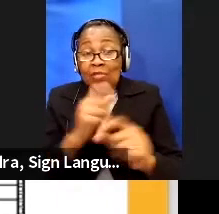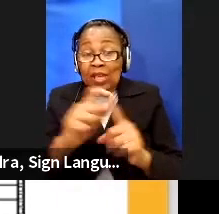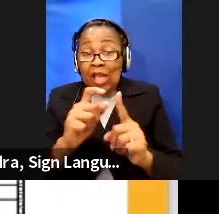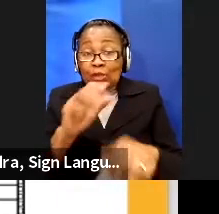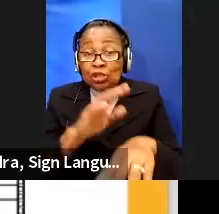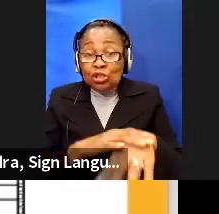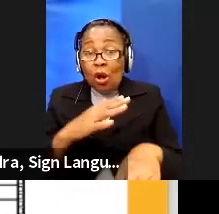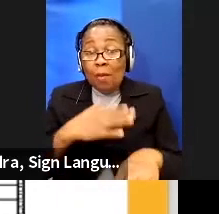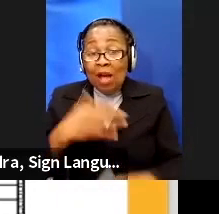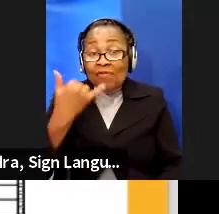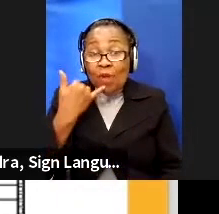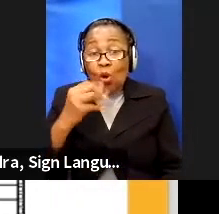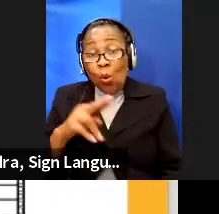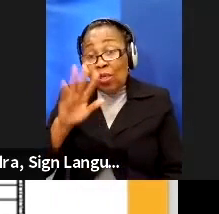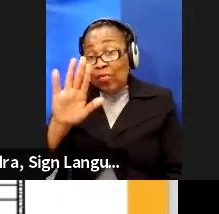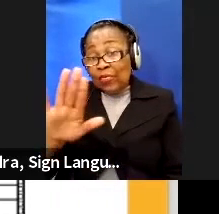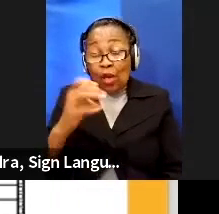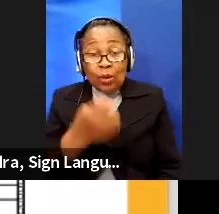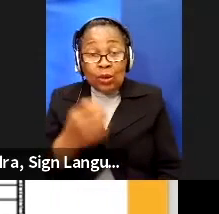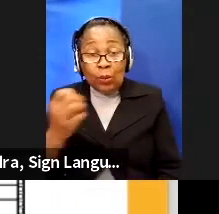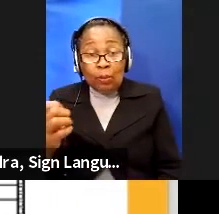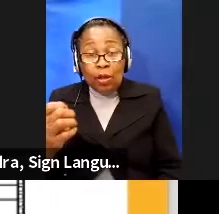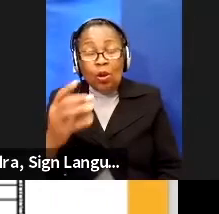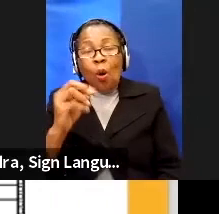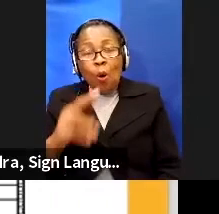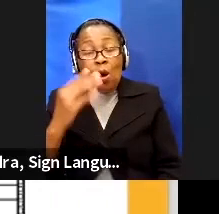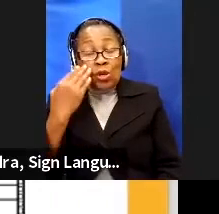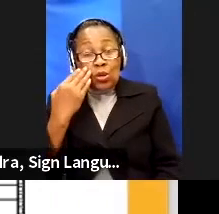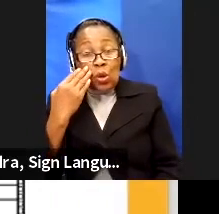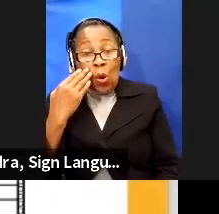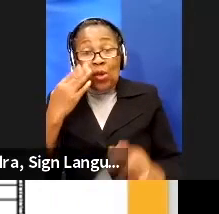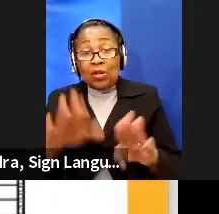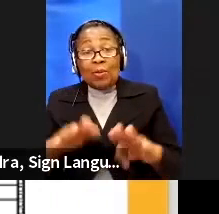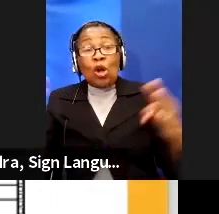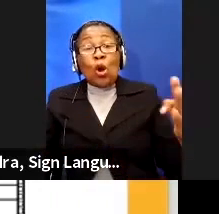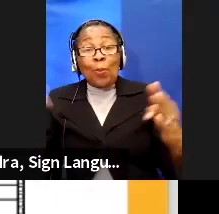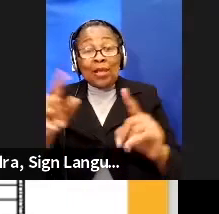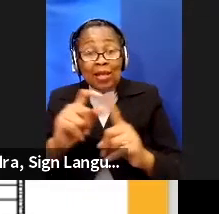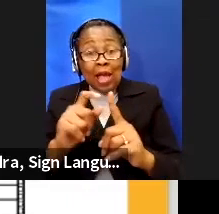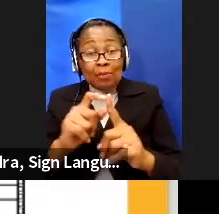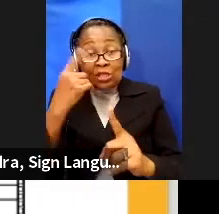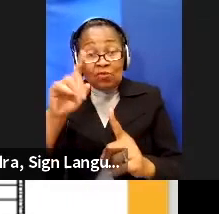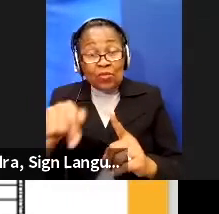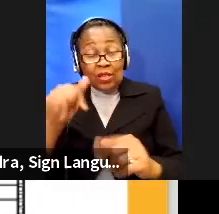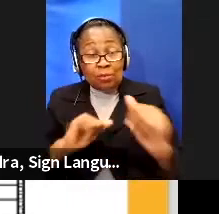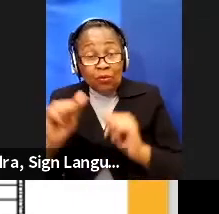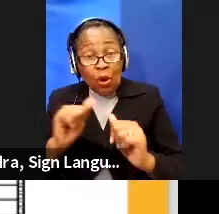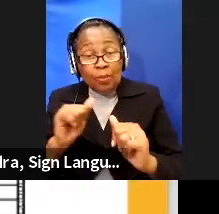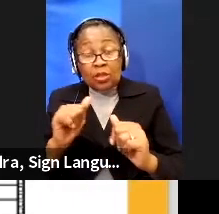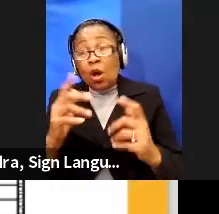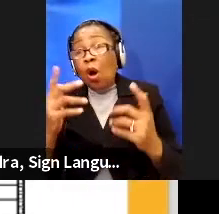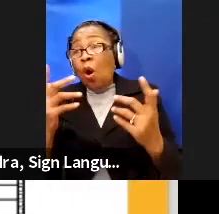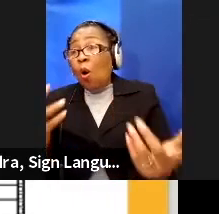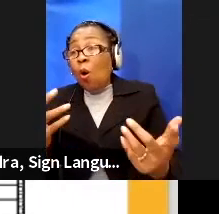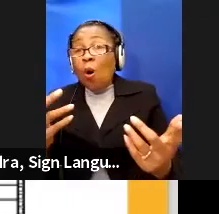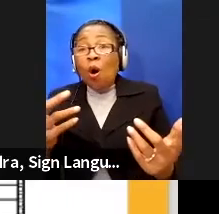that they supply, or knowing that, you know, there's going to be open captions for this performance, or that there's an assistive